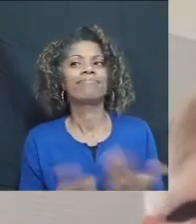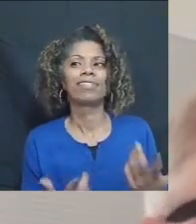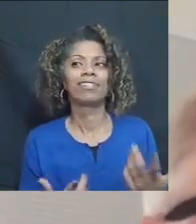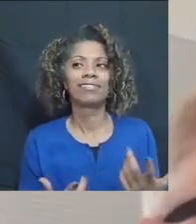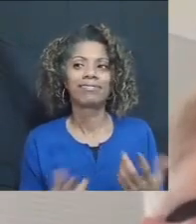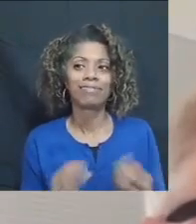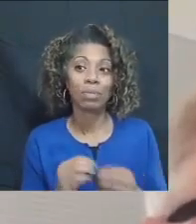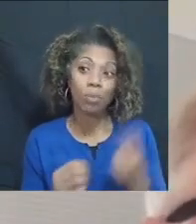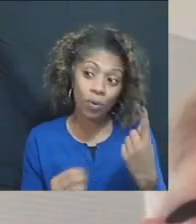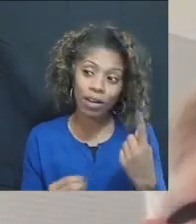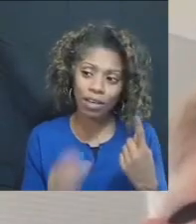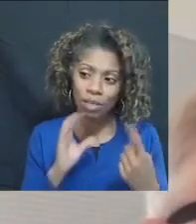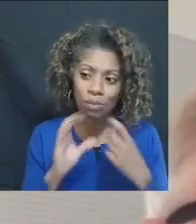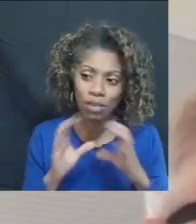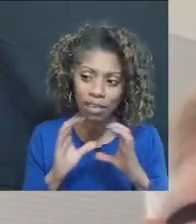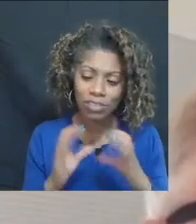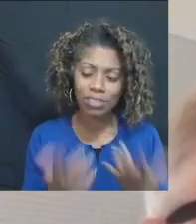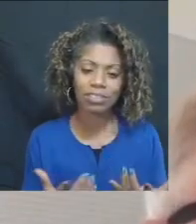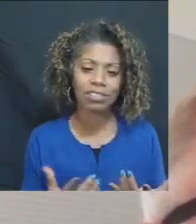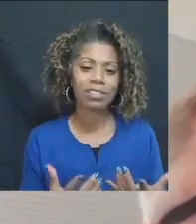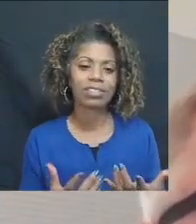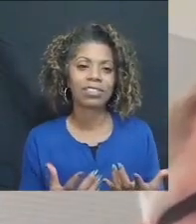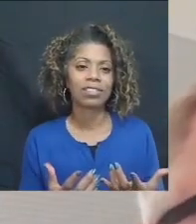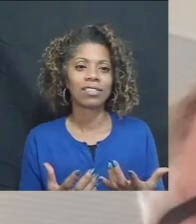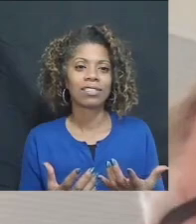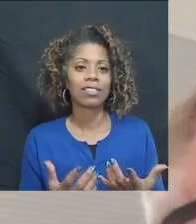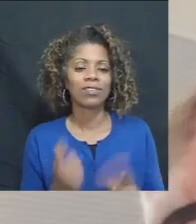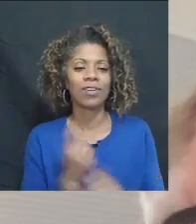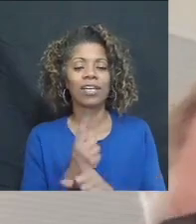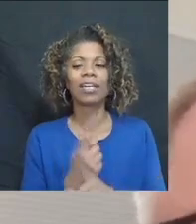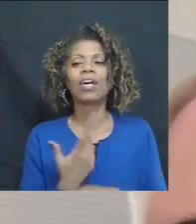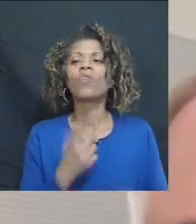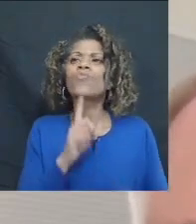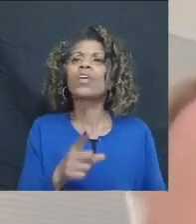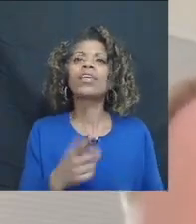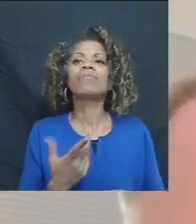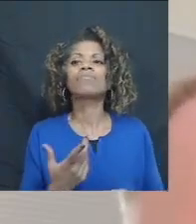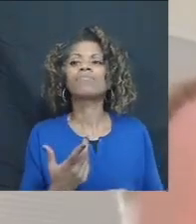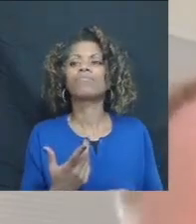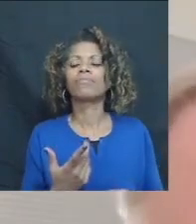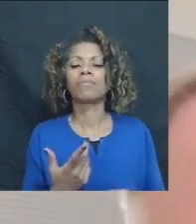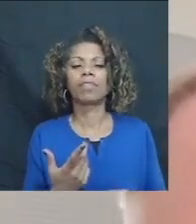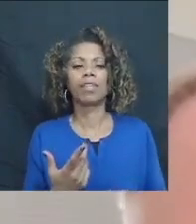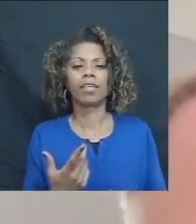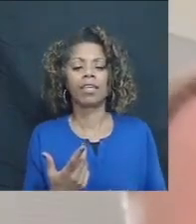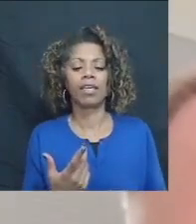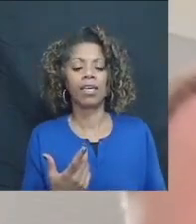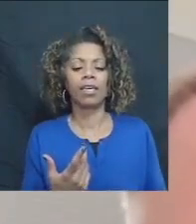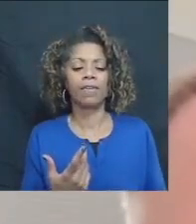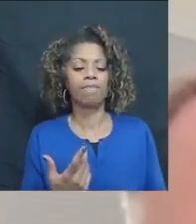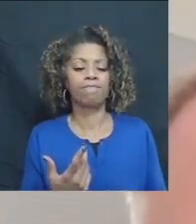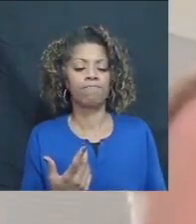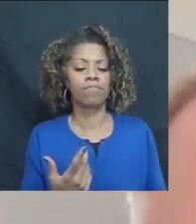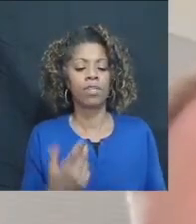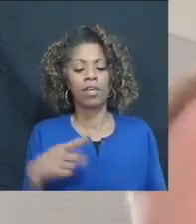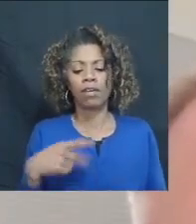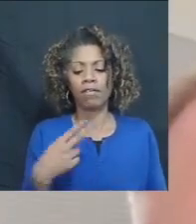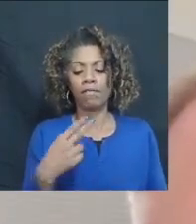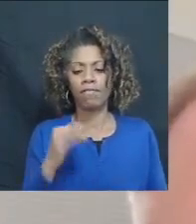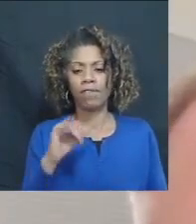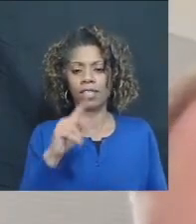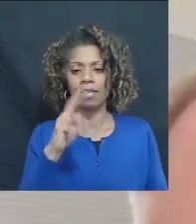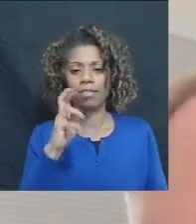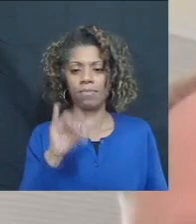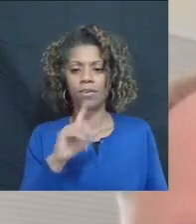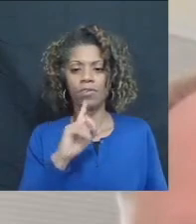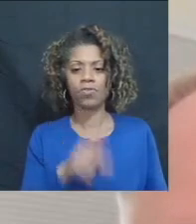do with it, though. The philanthropy, in many cases, is reactive, and that's great, to what's happening out in the